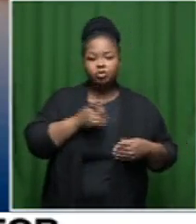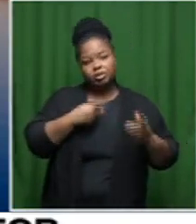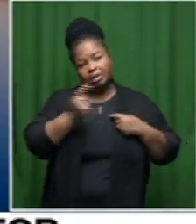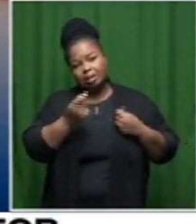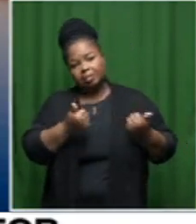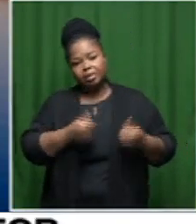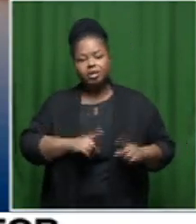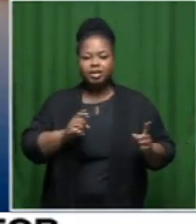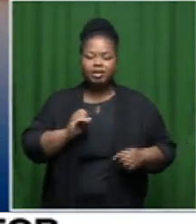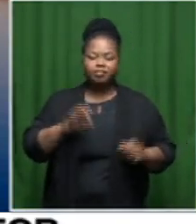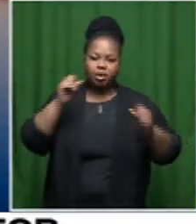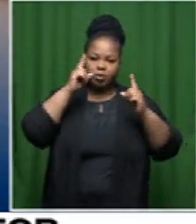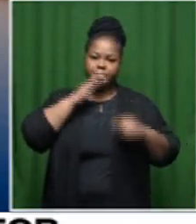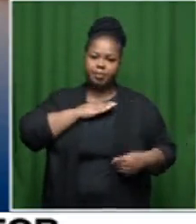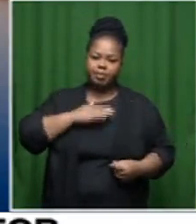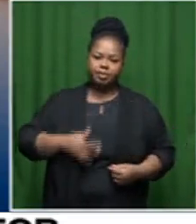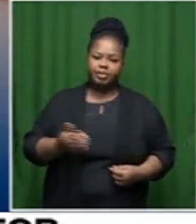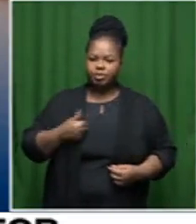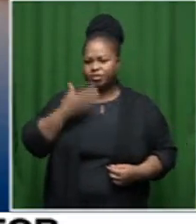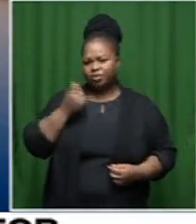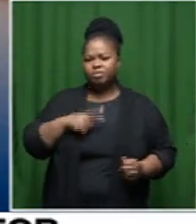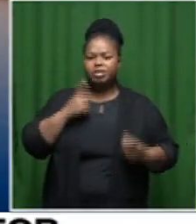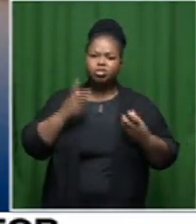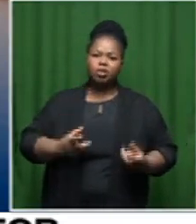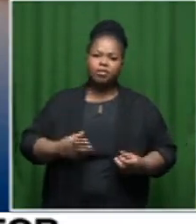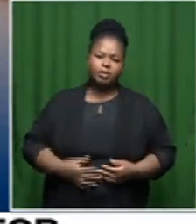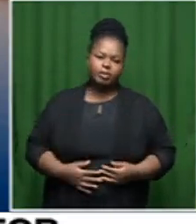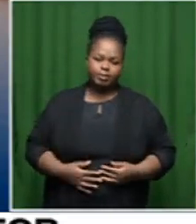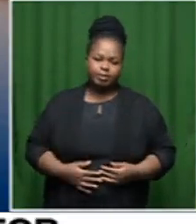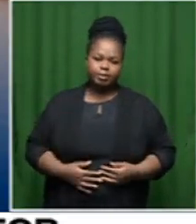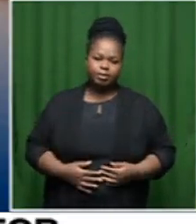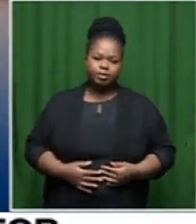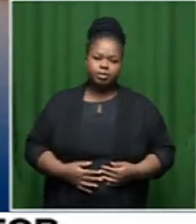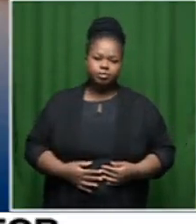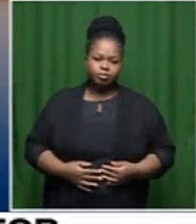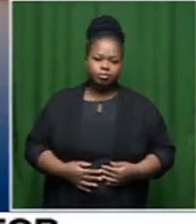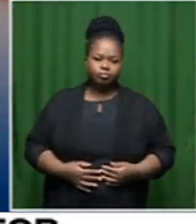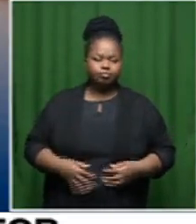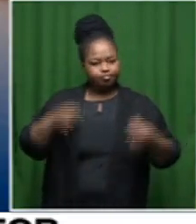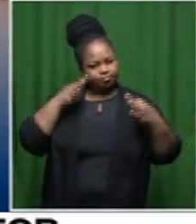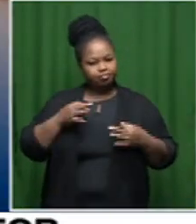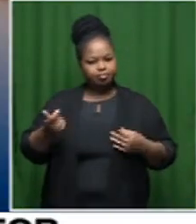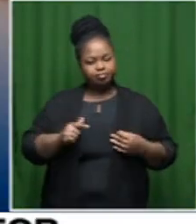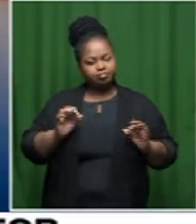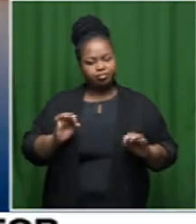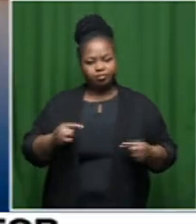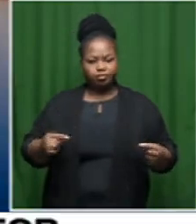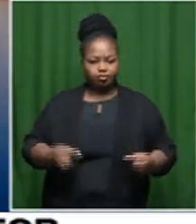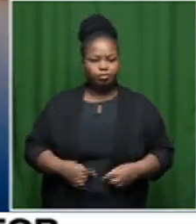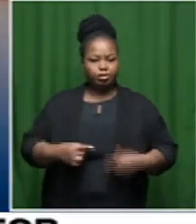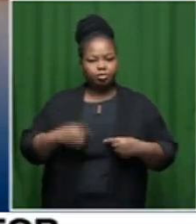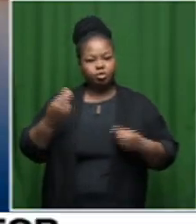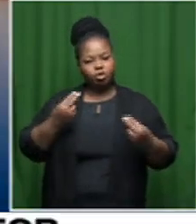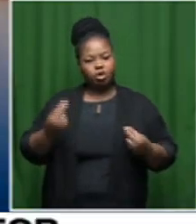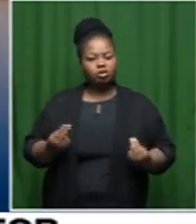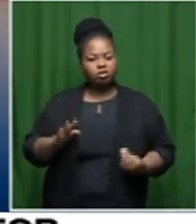But if you don't have an awareness and you don't know what's out there, it's very hard to make informed and intelligent decisions about your